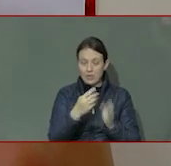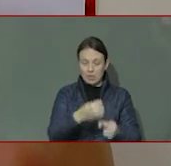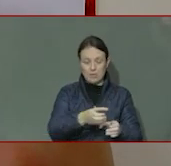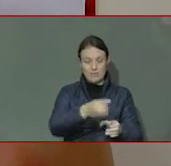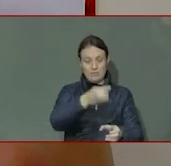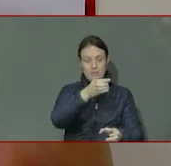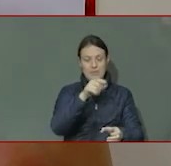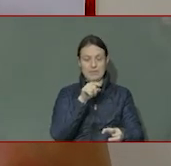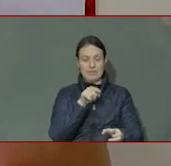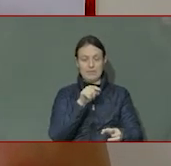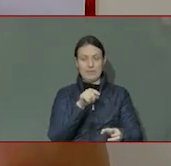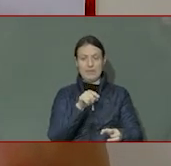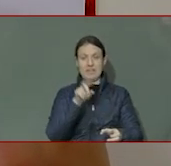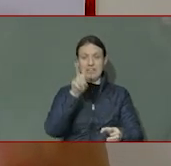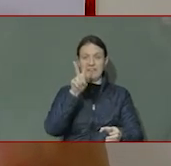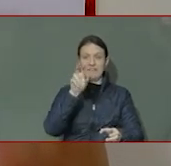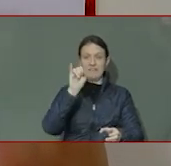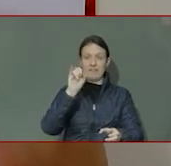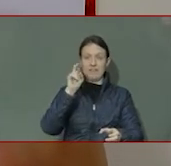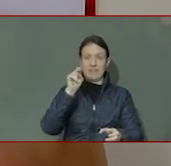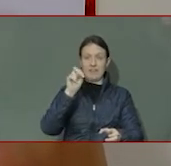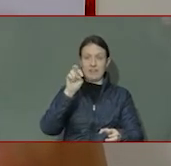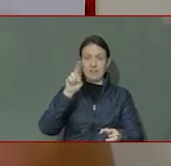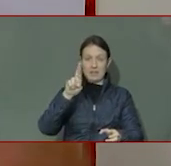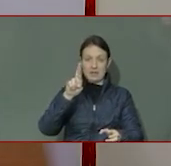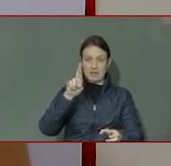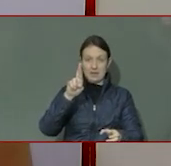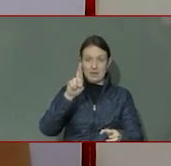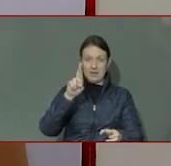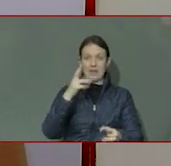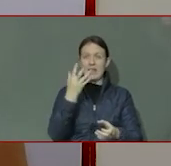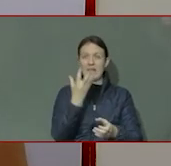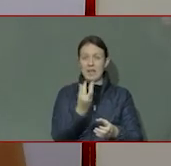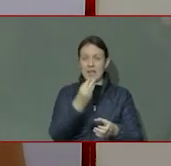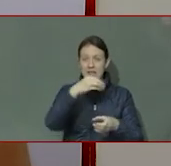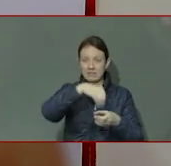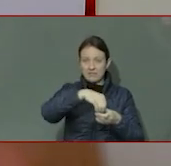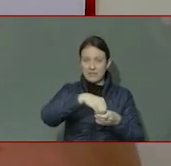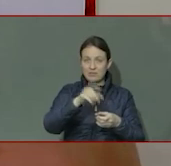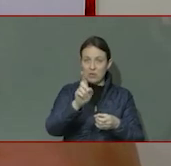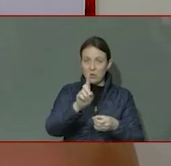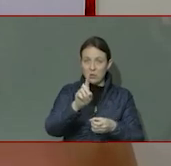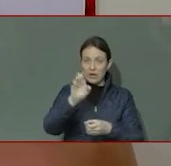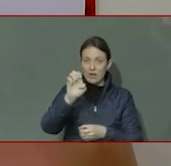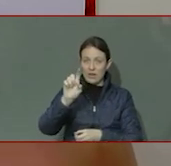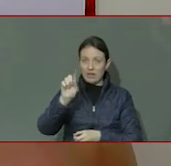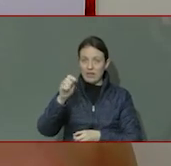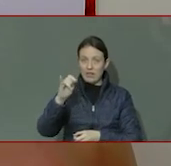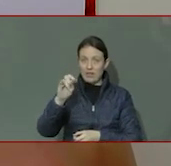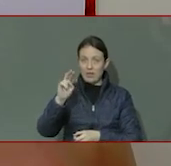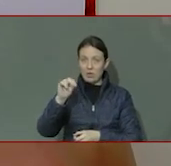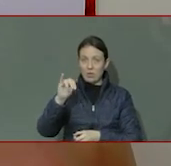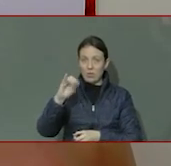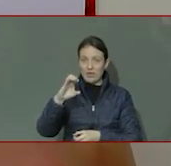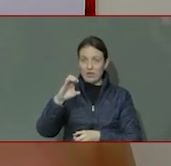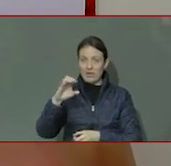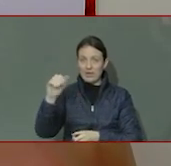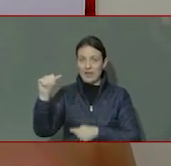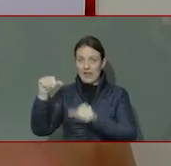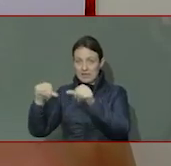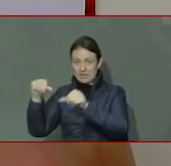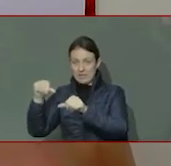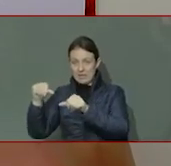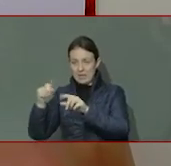vinegar that, of course, contains ethanoic acid. But vinegar is not